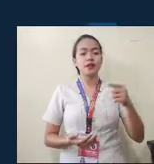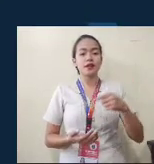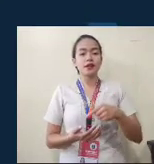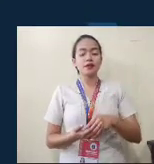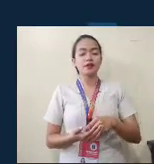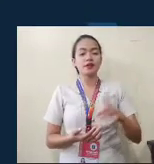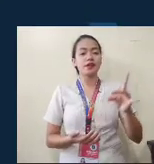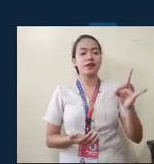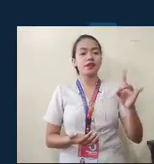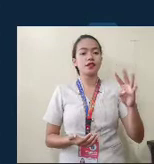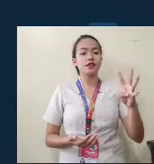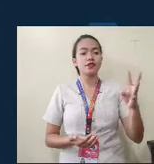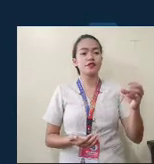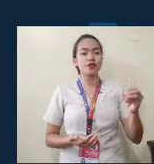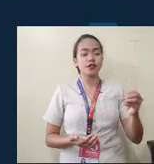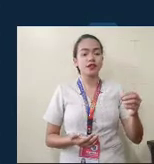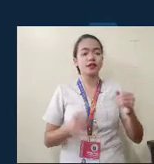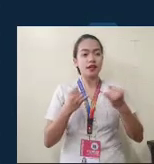1450 to